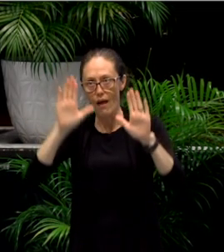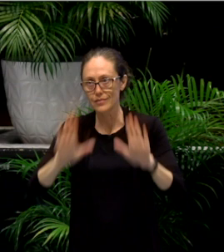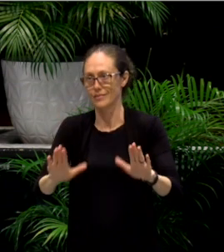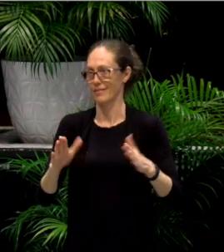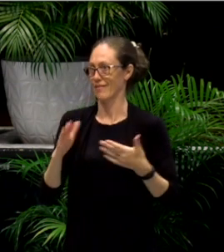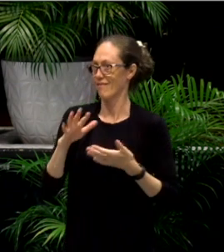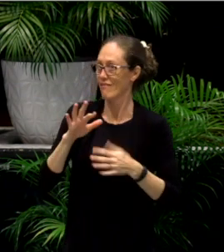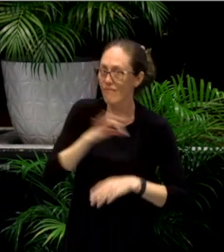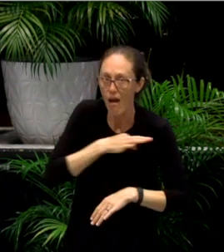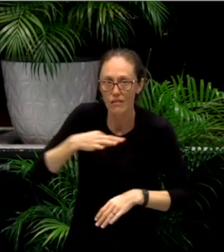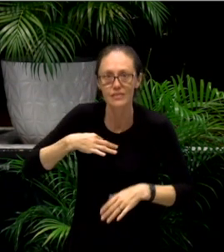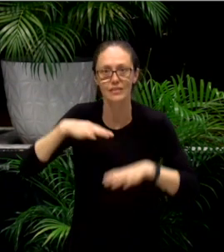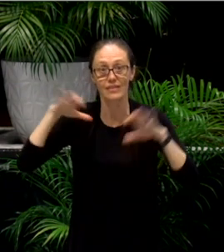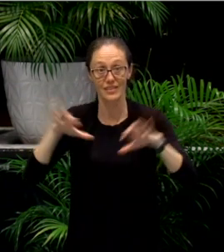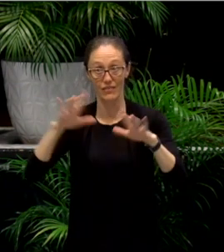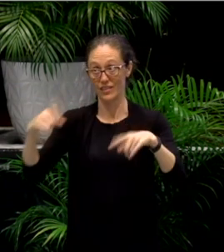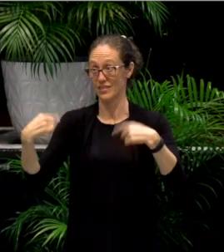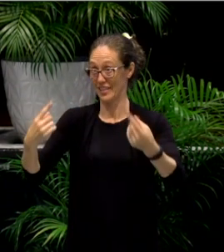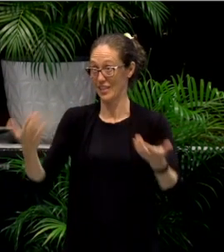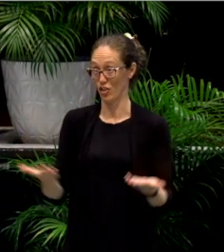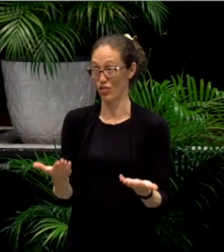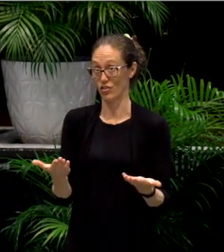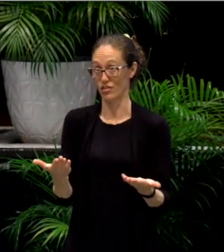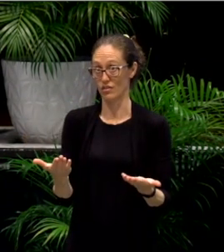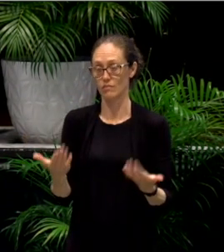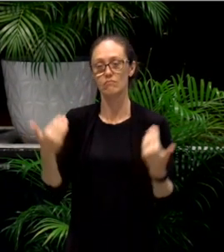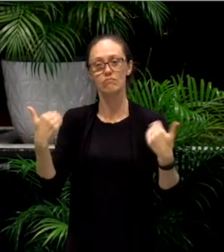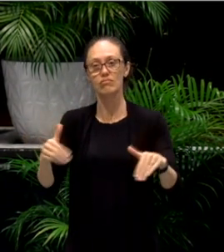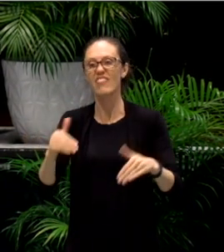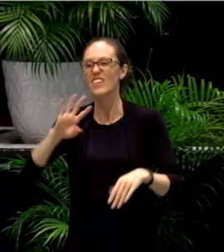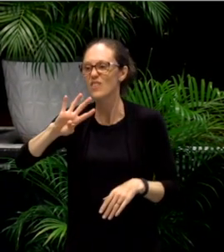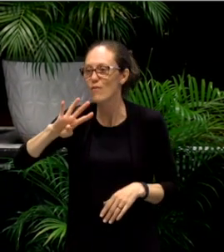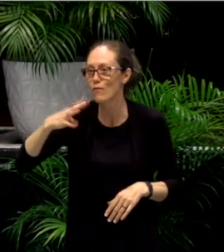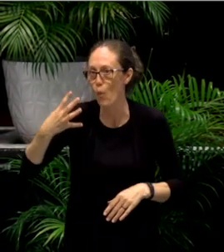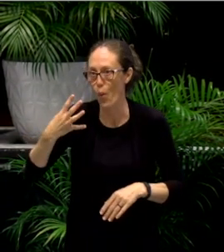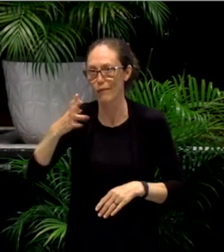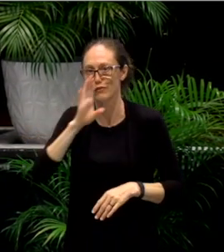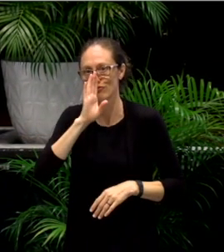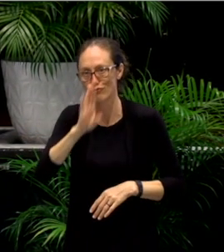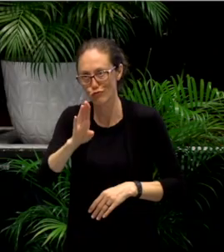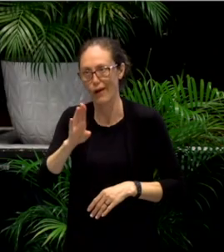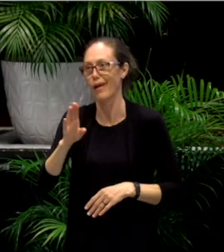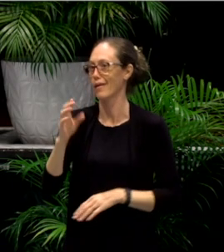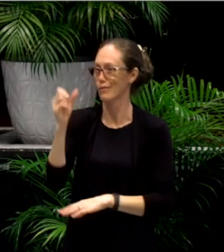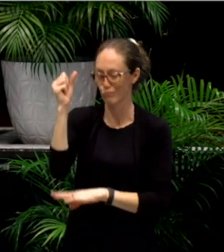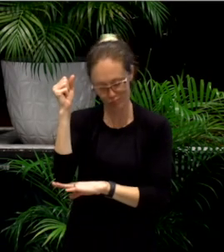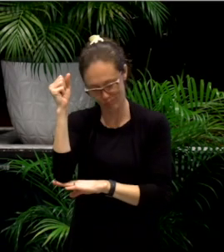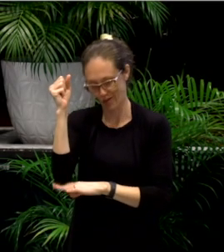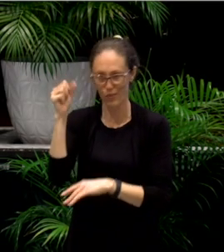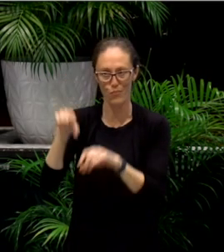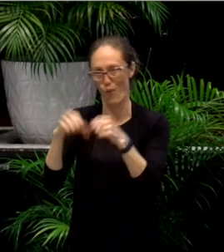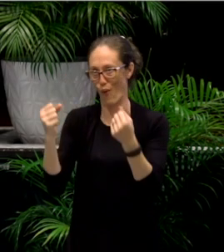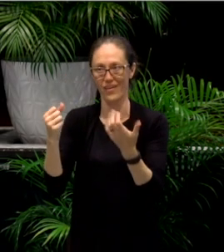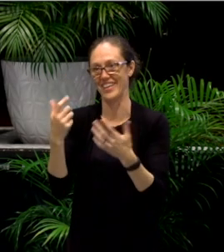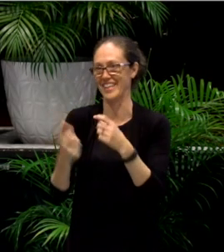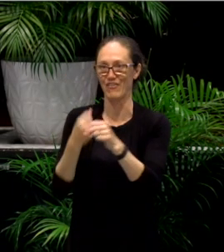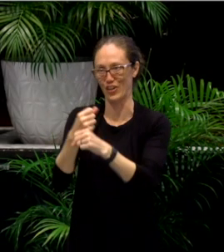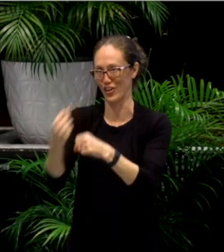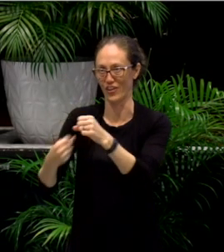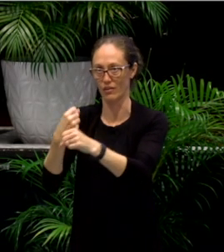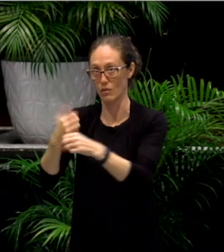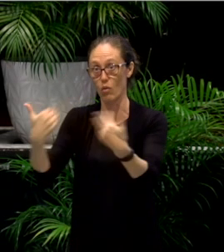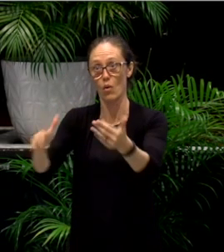faculty and our activities. That's the fourth straight record-breaking year. So kudos to everyone involved in